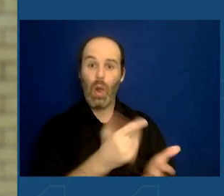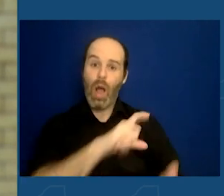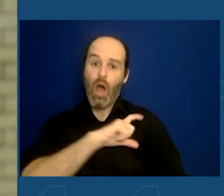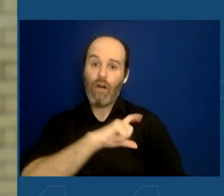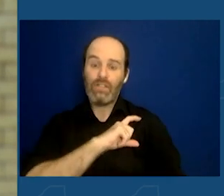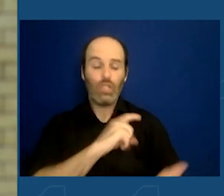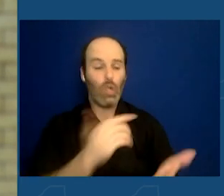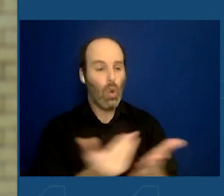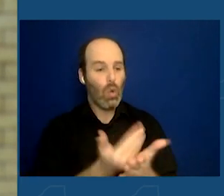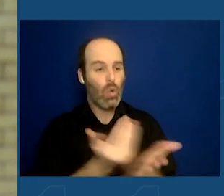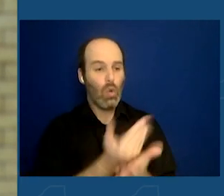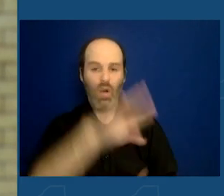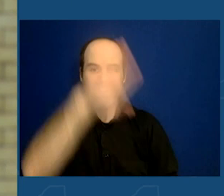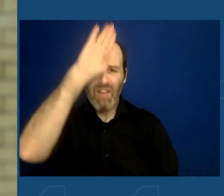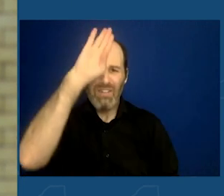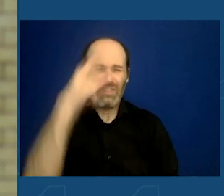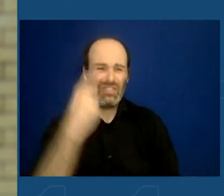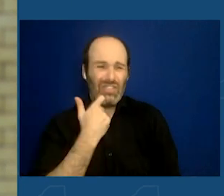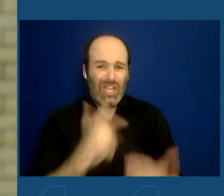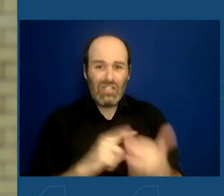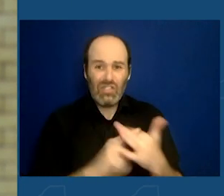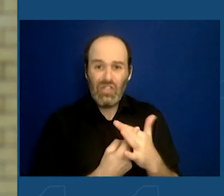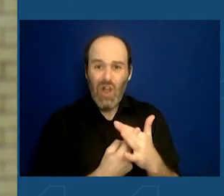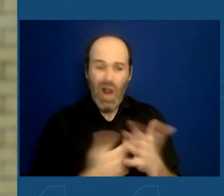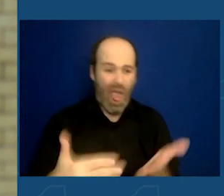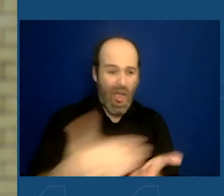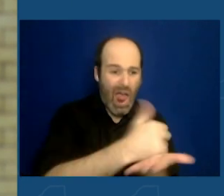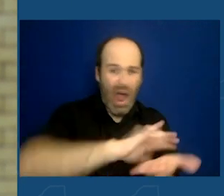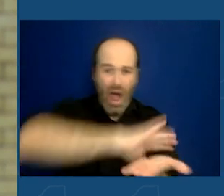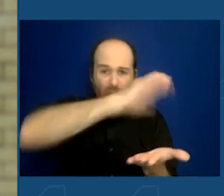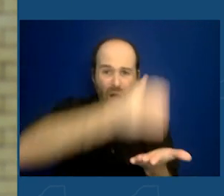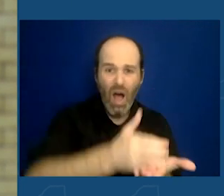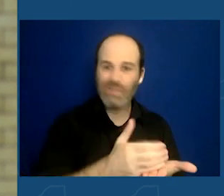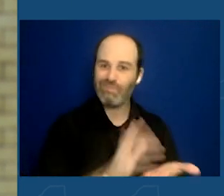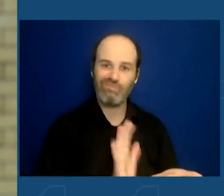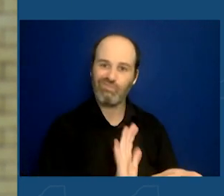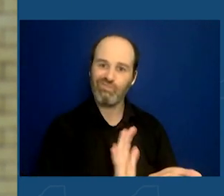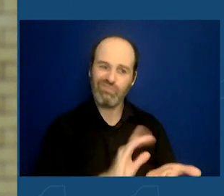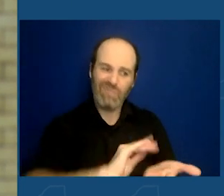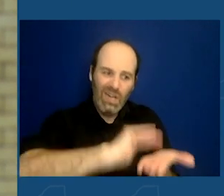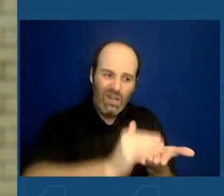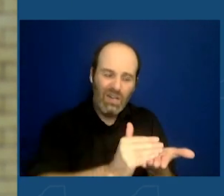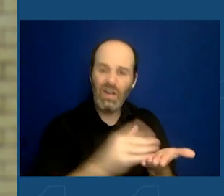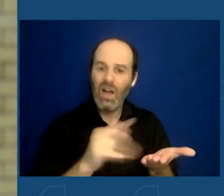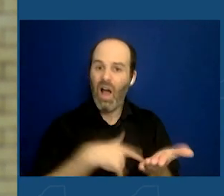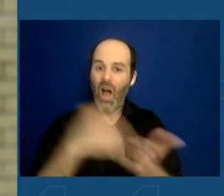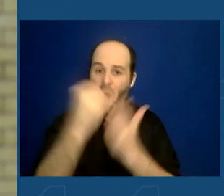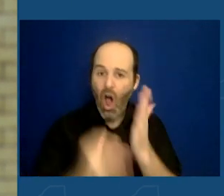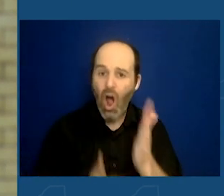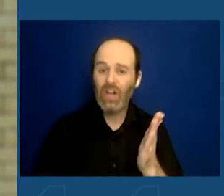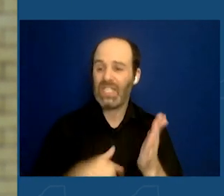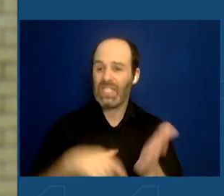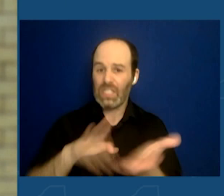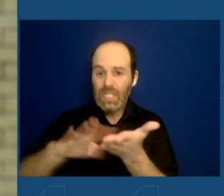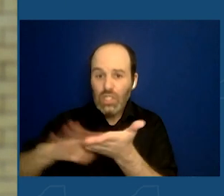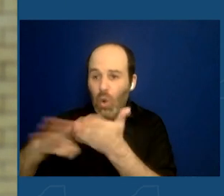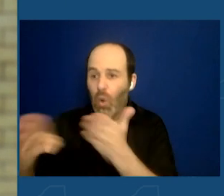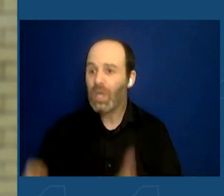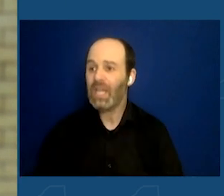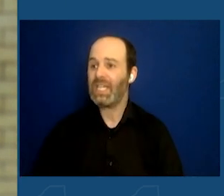just starting out. They don't have big salaries. Our artists, our custodians, our janitors, our